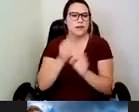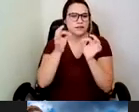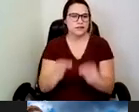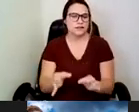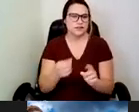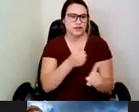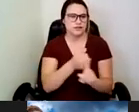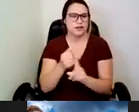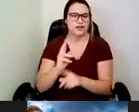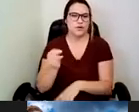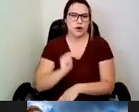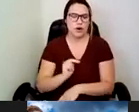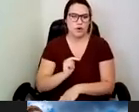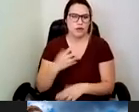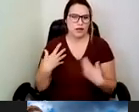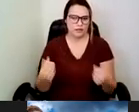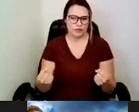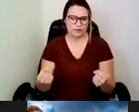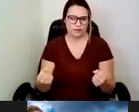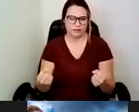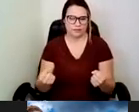burden. Next slide.